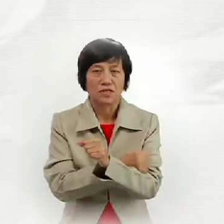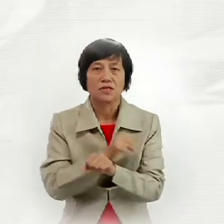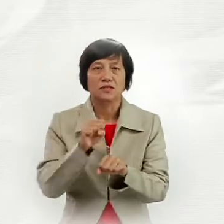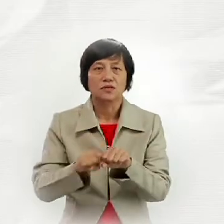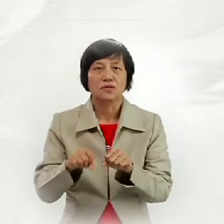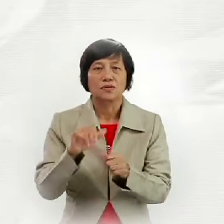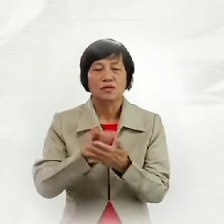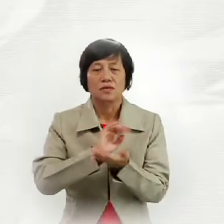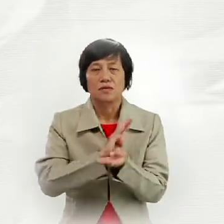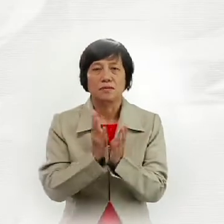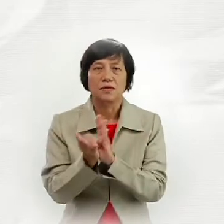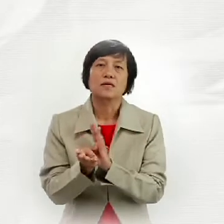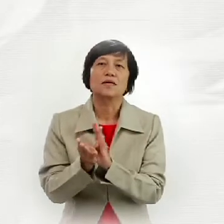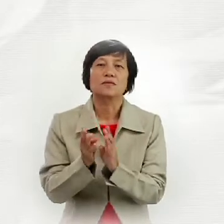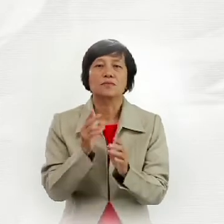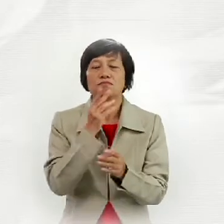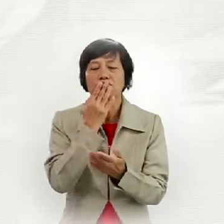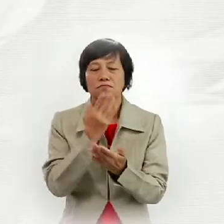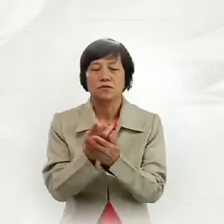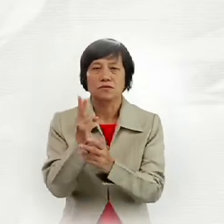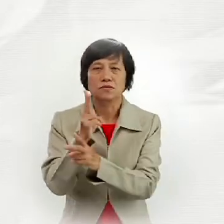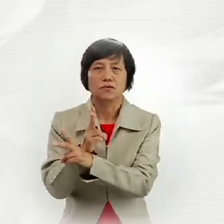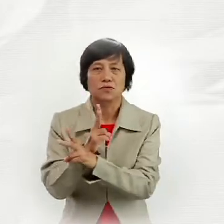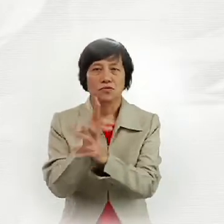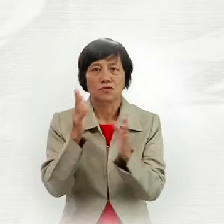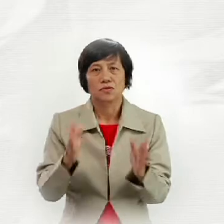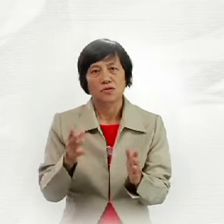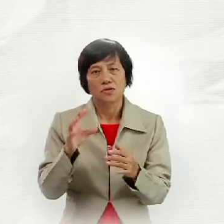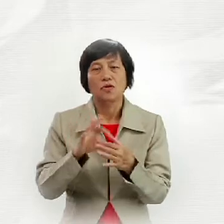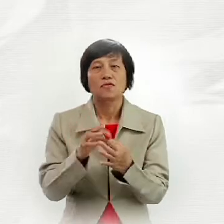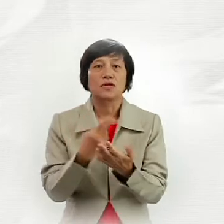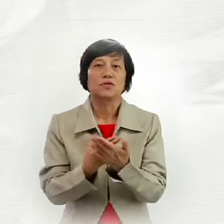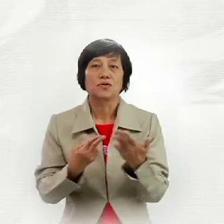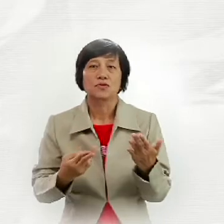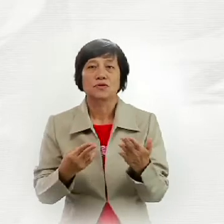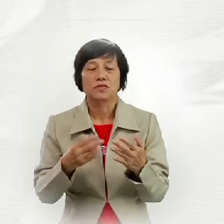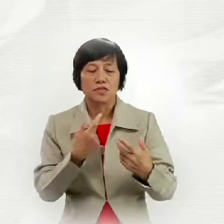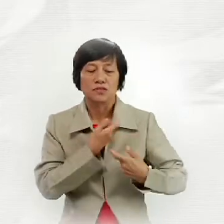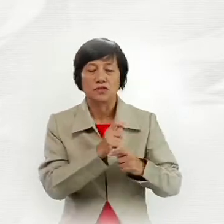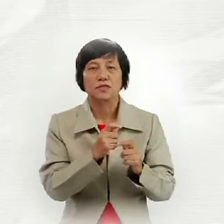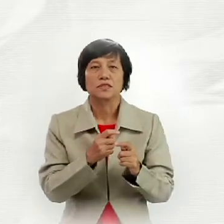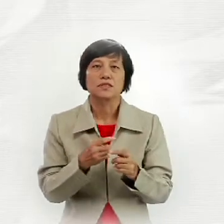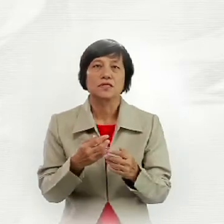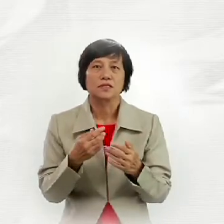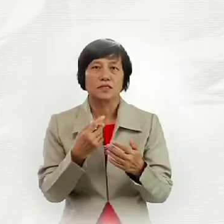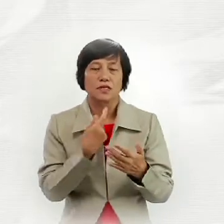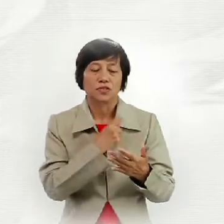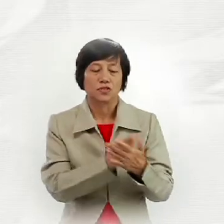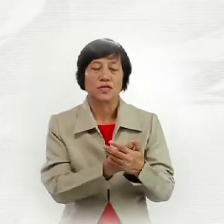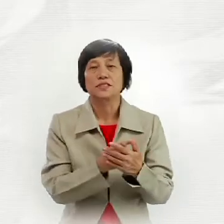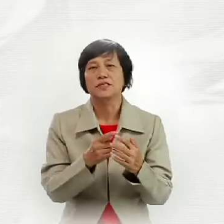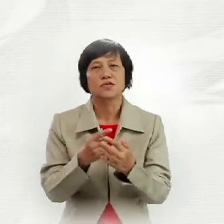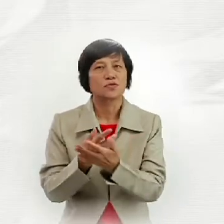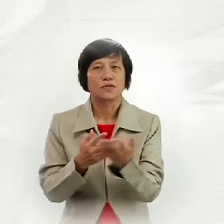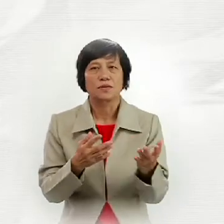stewards of the resources that will be entrusted to them, not to own,